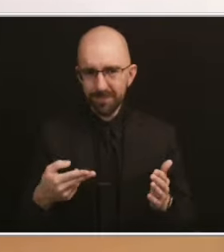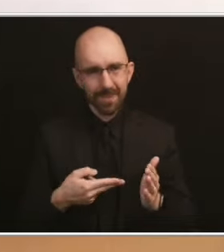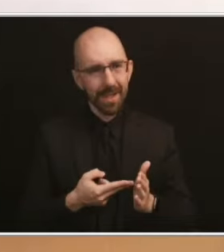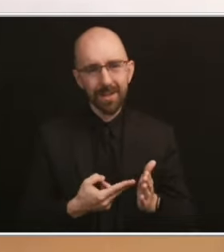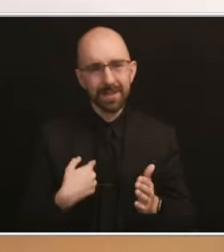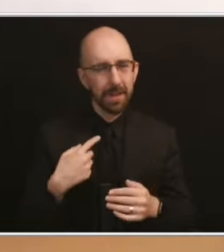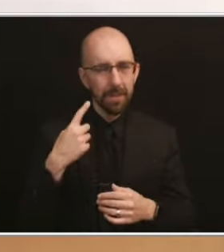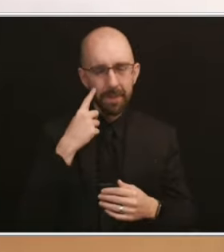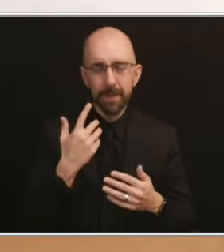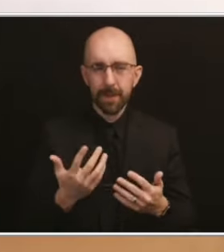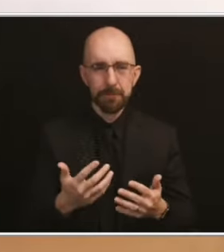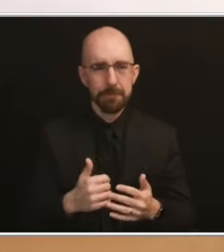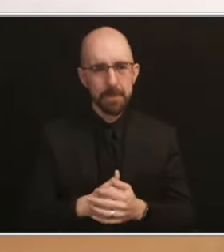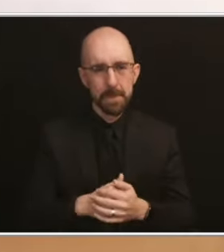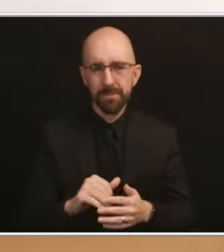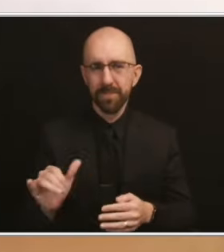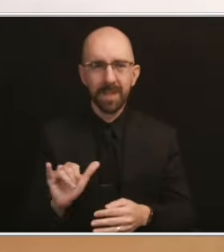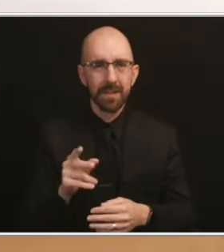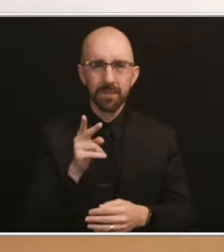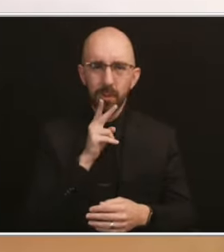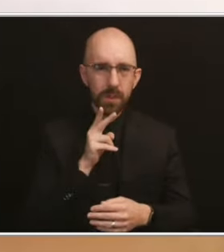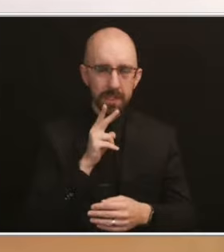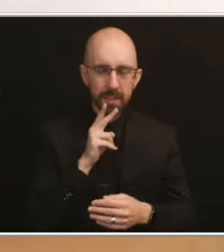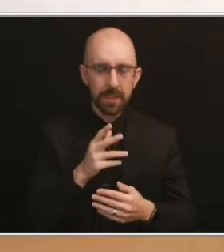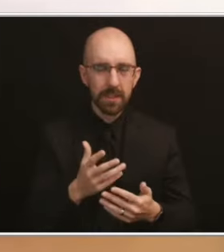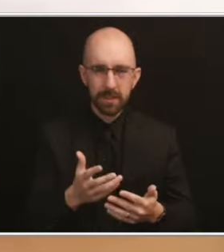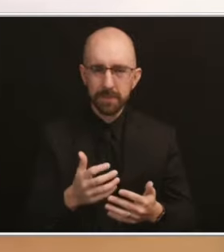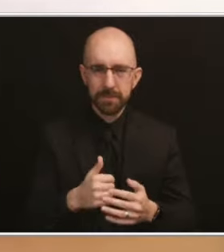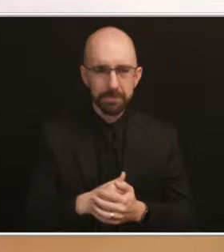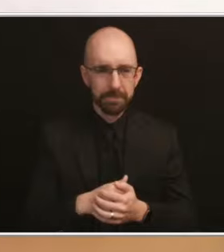think just like smoking,